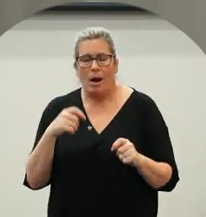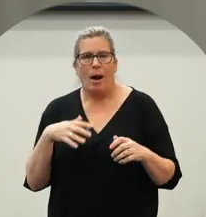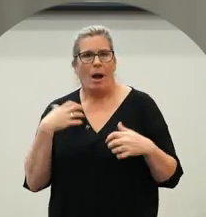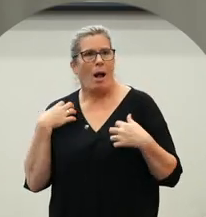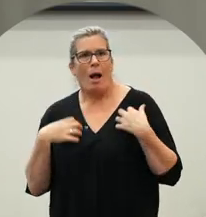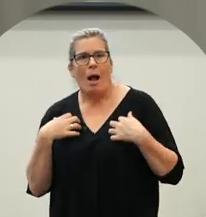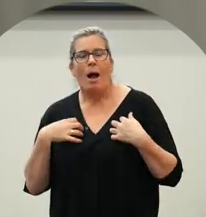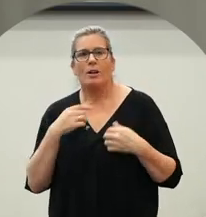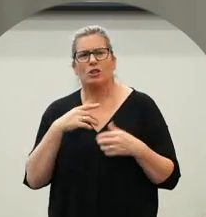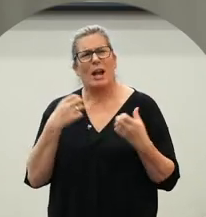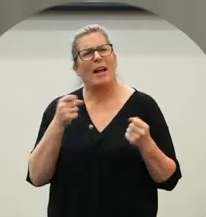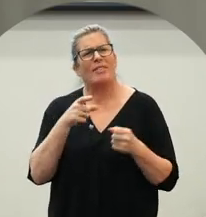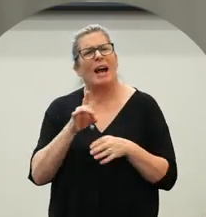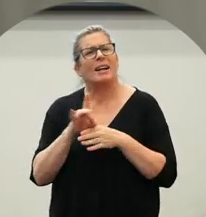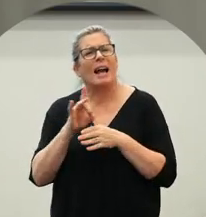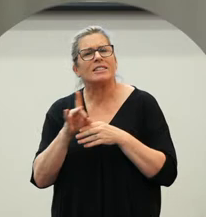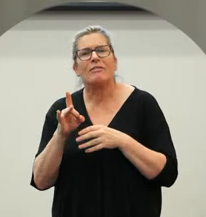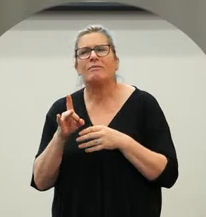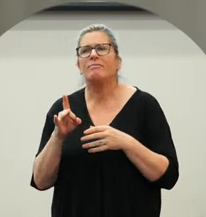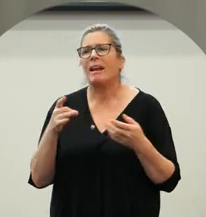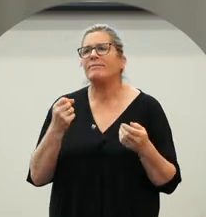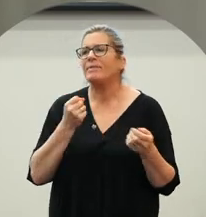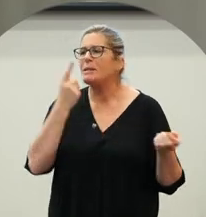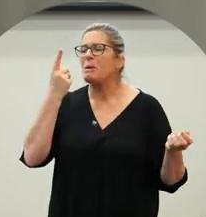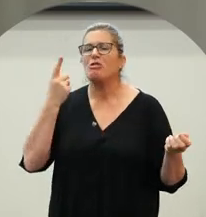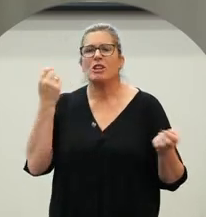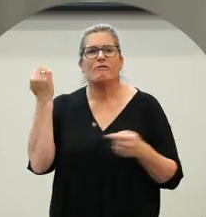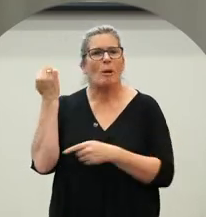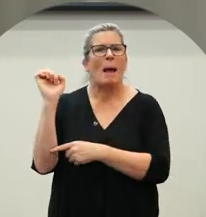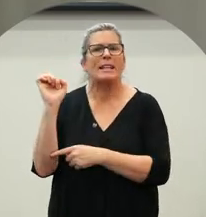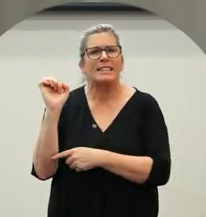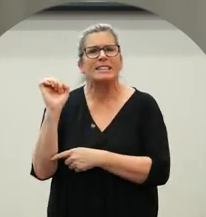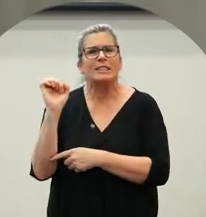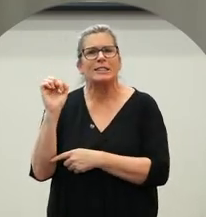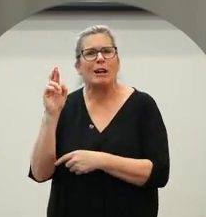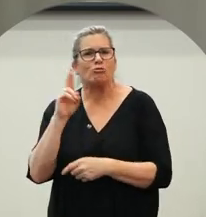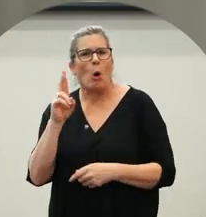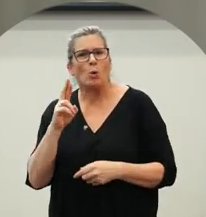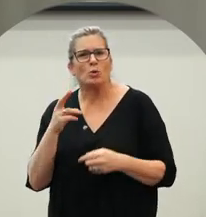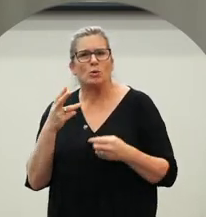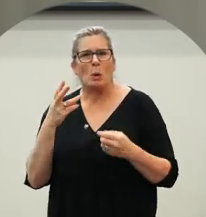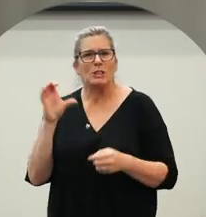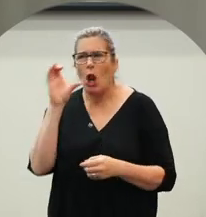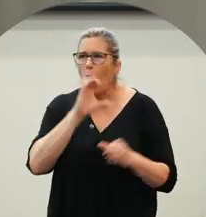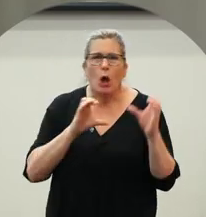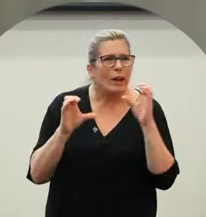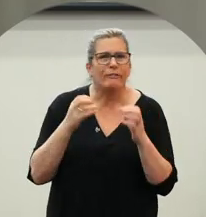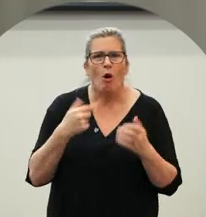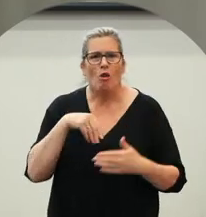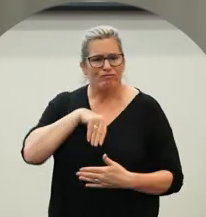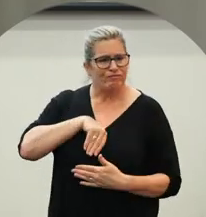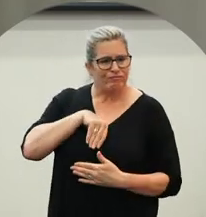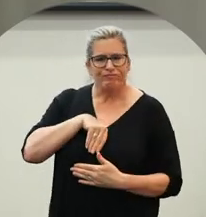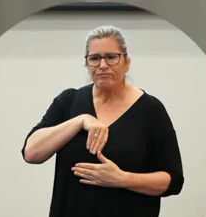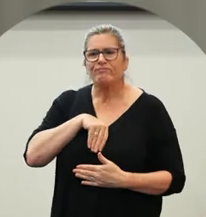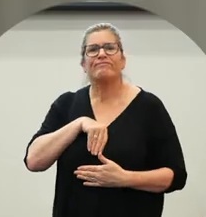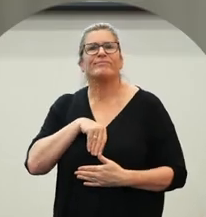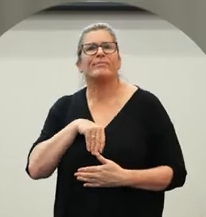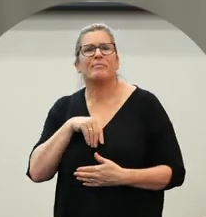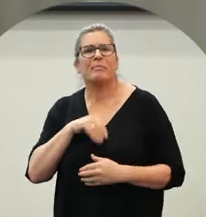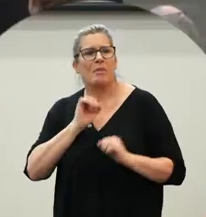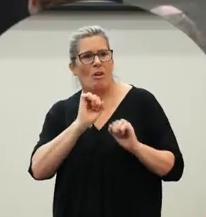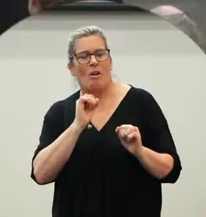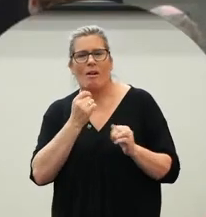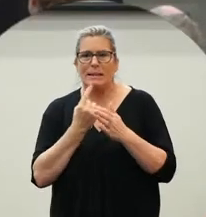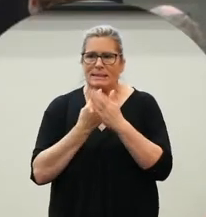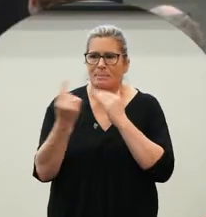she kind of had that spirit of rebellion that Rose was looking for in terms of her independence, her ability to just